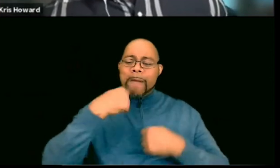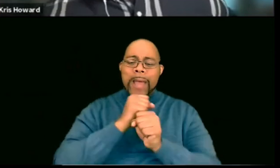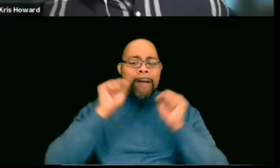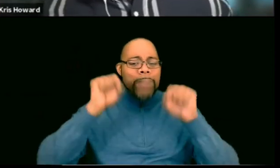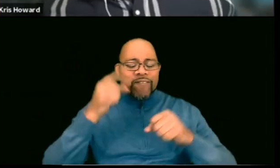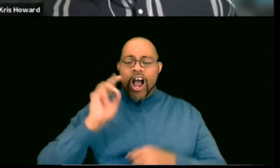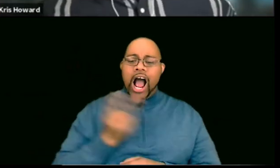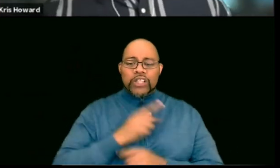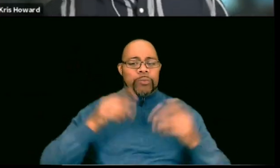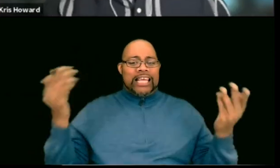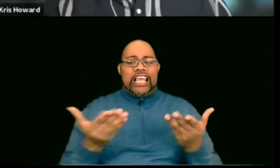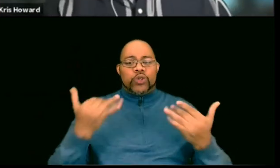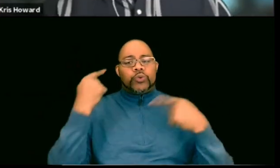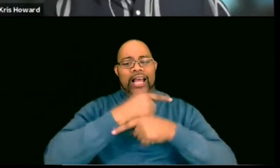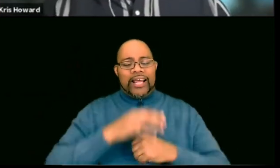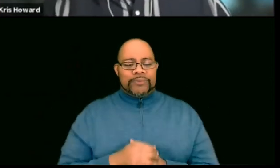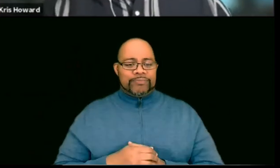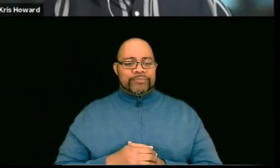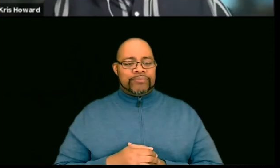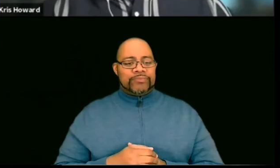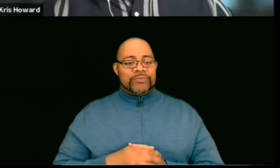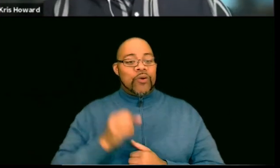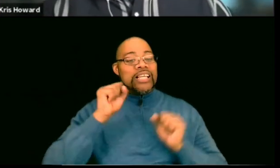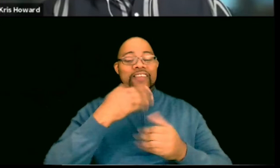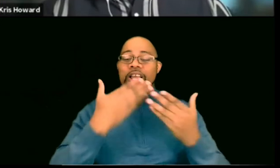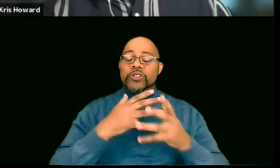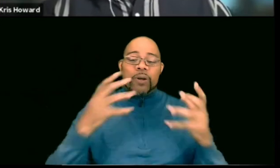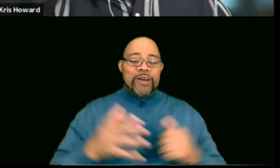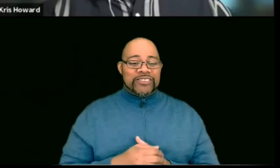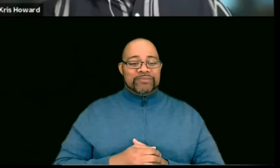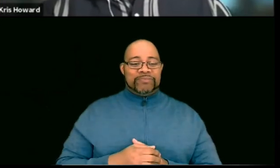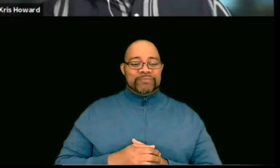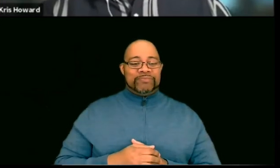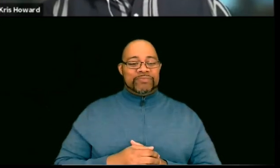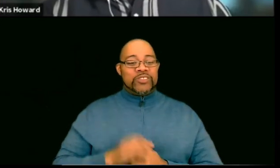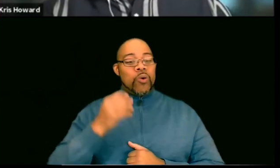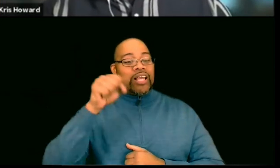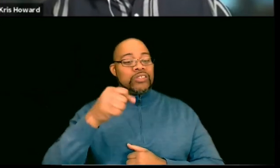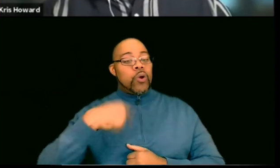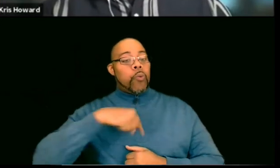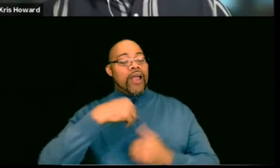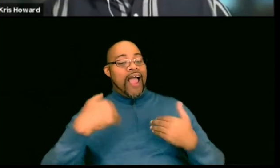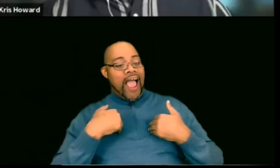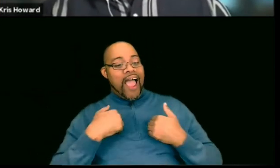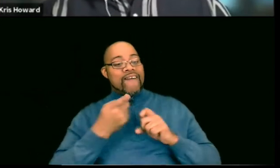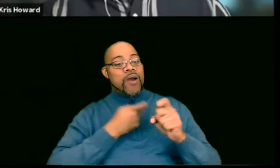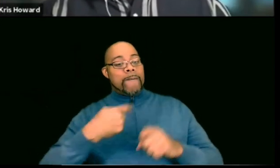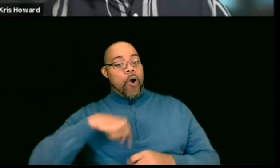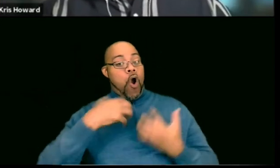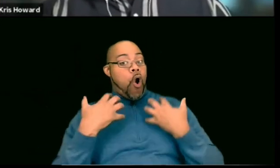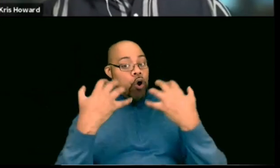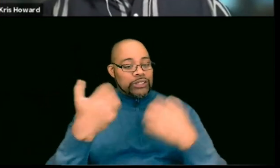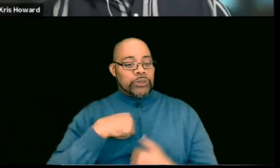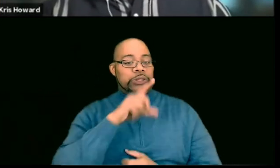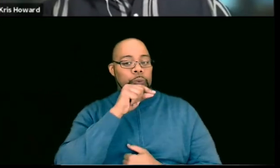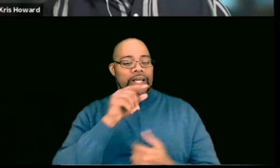really made it possible for us to be here today. So yeah, thank you so much. So yeah, so we have from